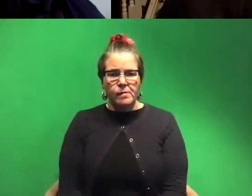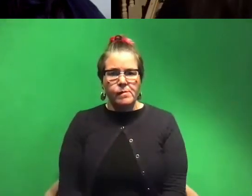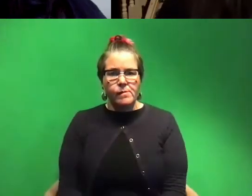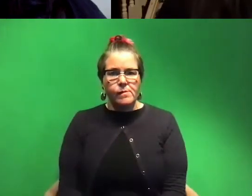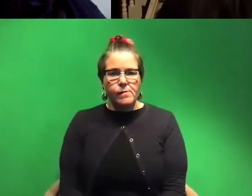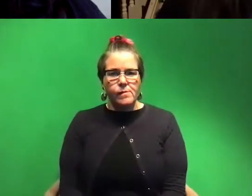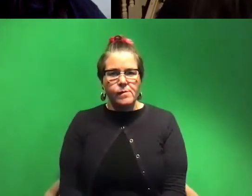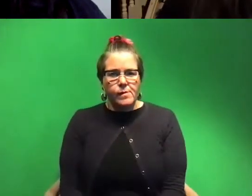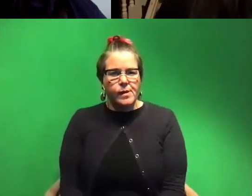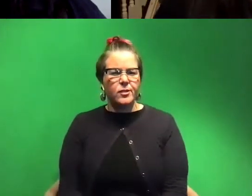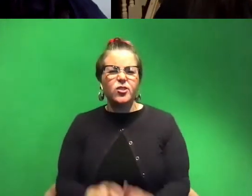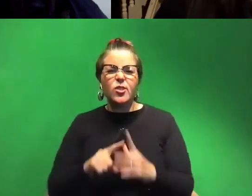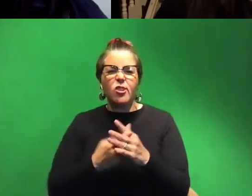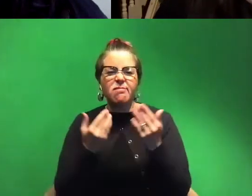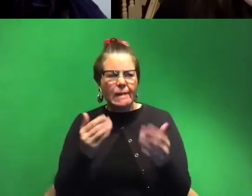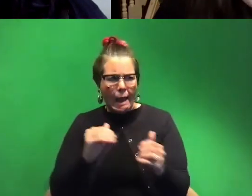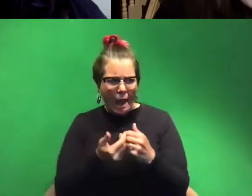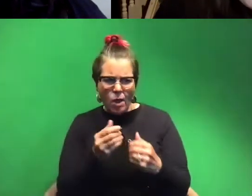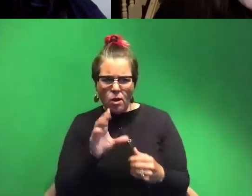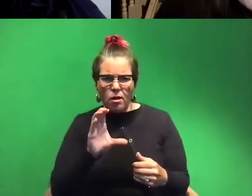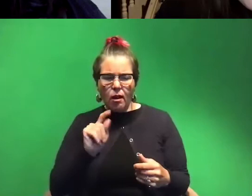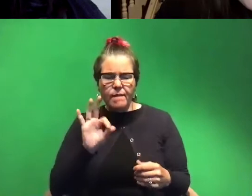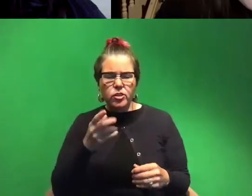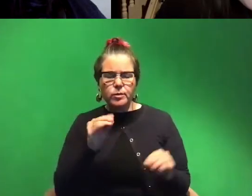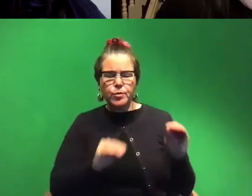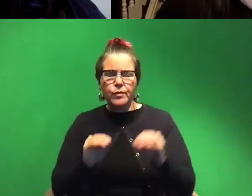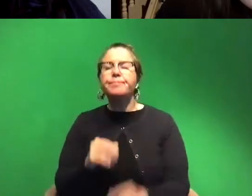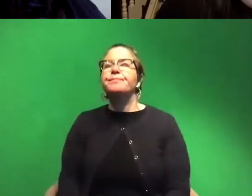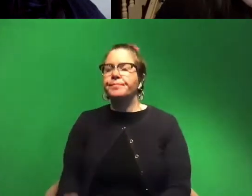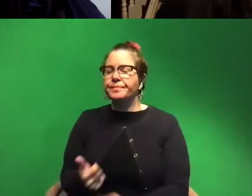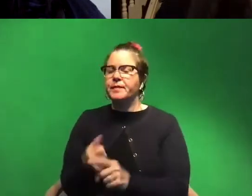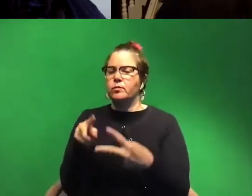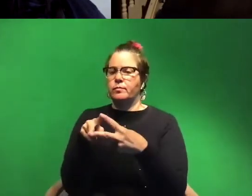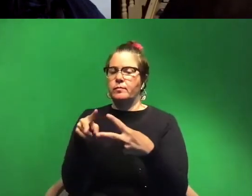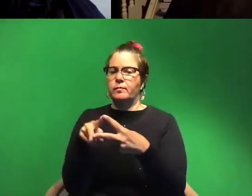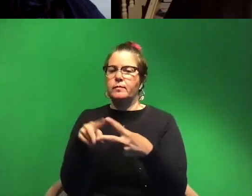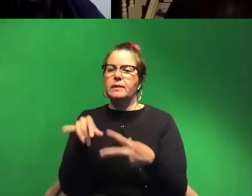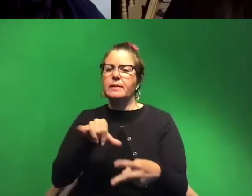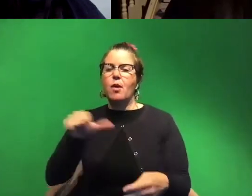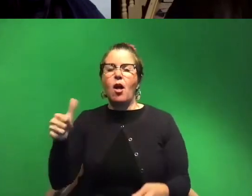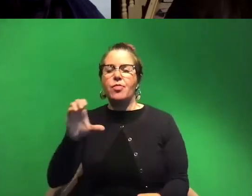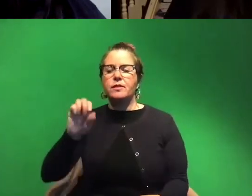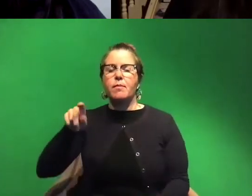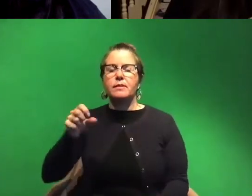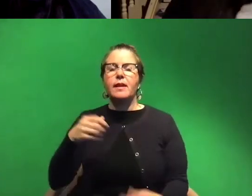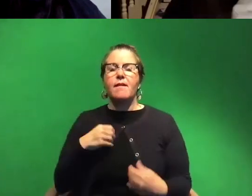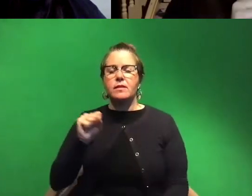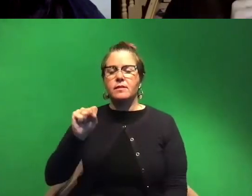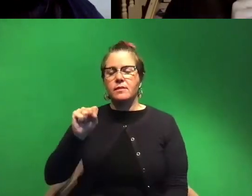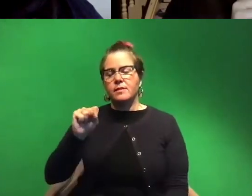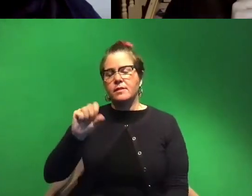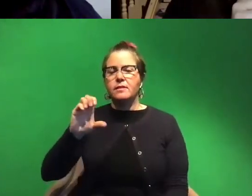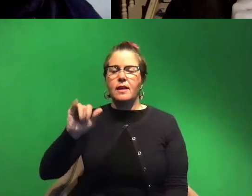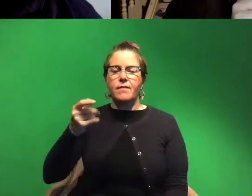And so let's start there. How do cuttlefish move? So cuttlefish move through two different things. Like other cephalopods, they have a siphon. So they